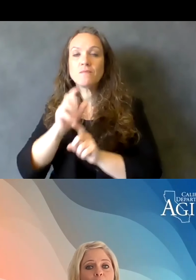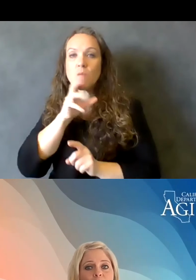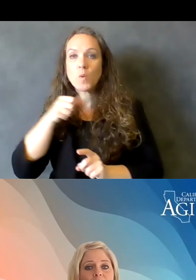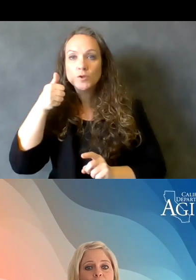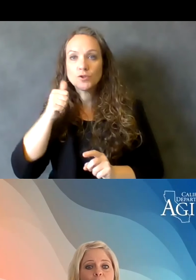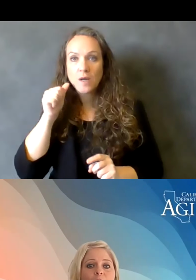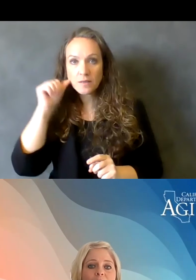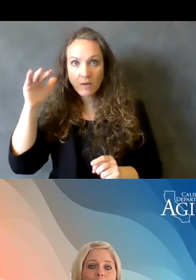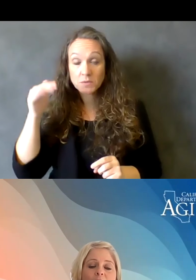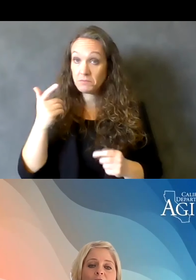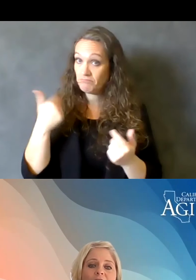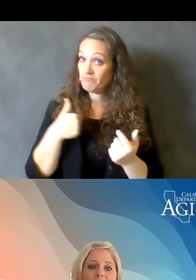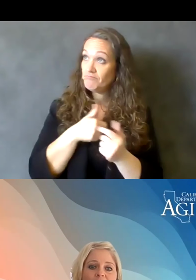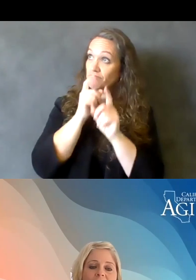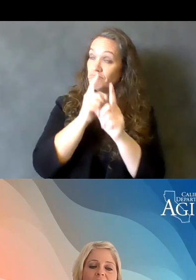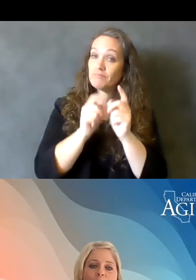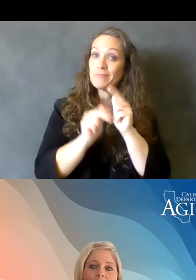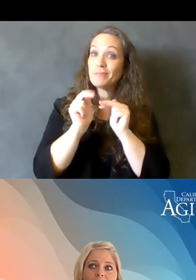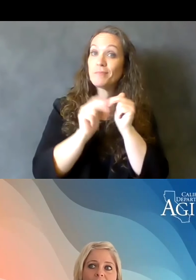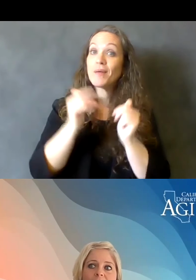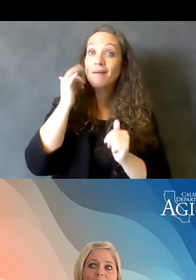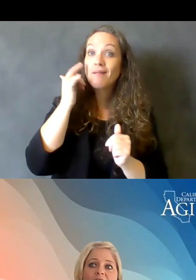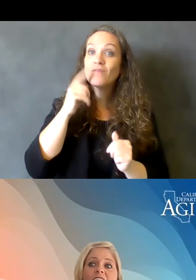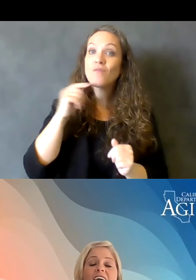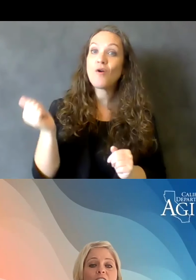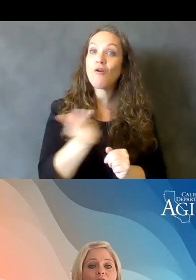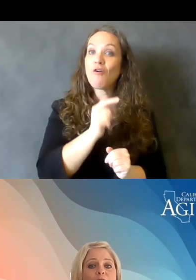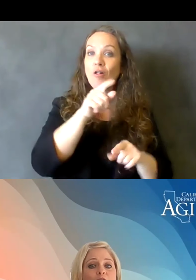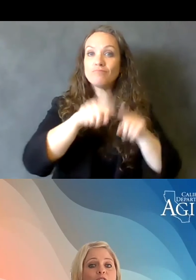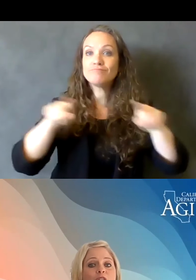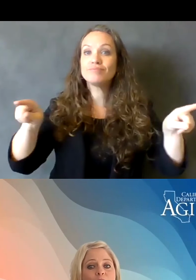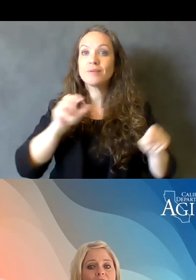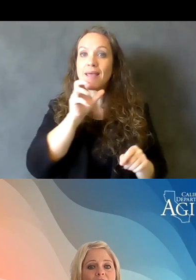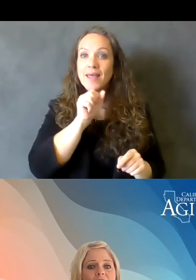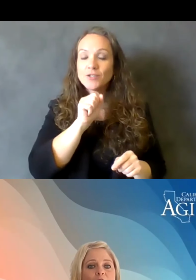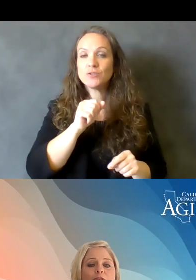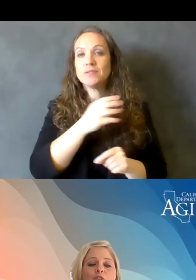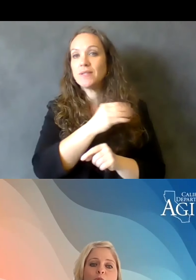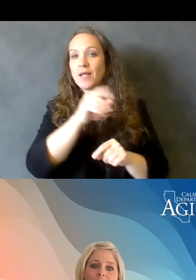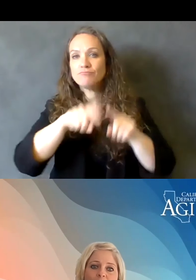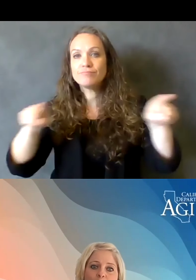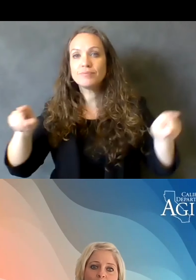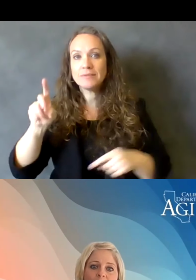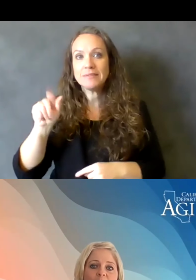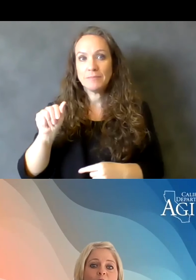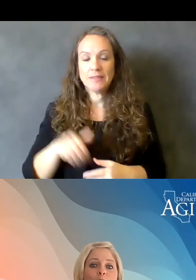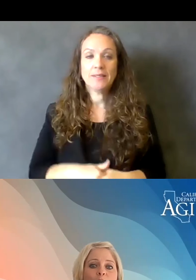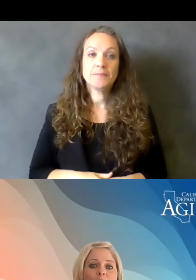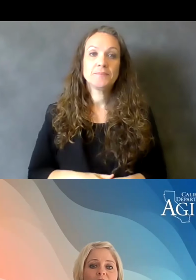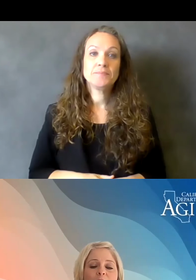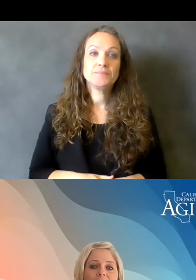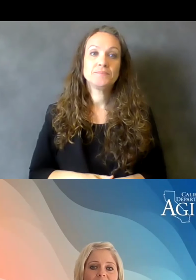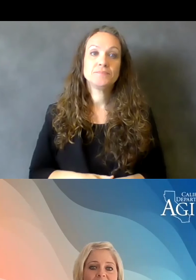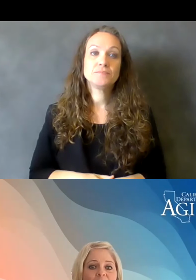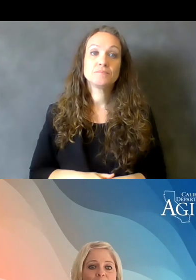a California for people of all ages and abilities. And also, you should soon see our first progress report. We will